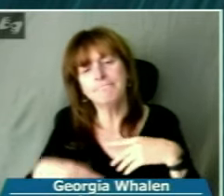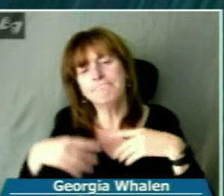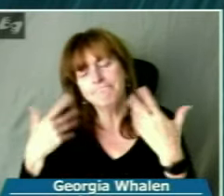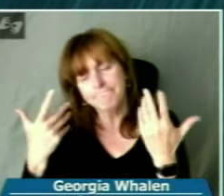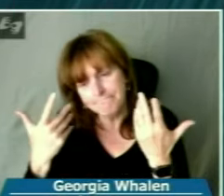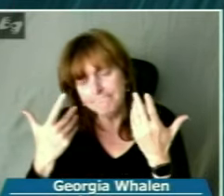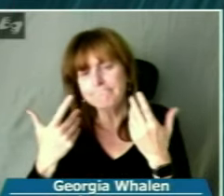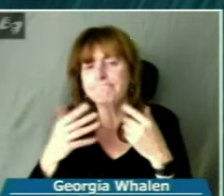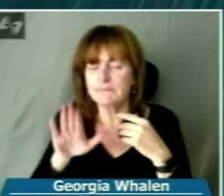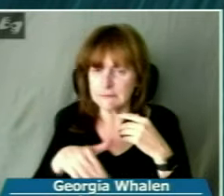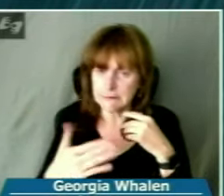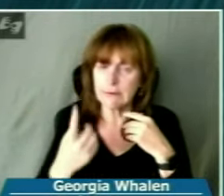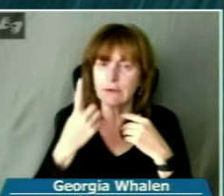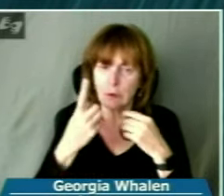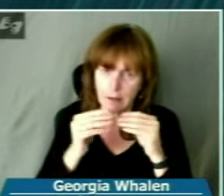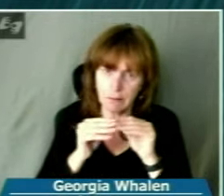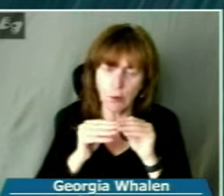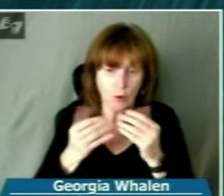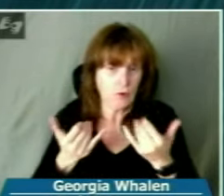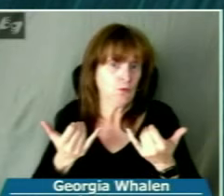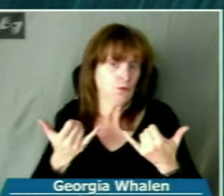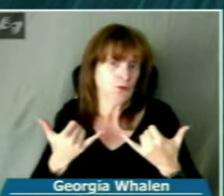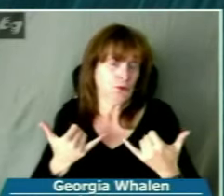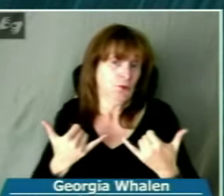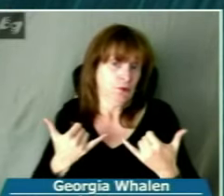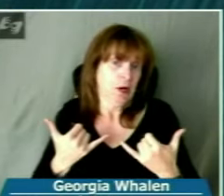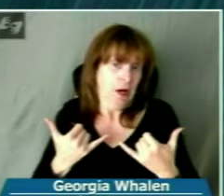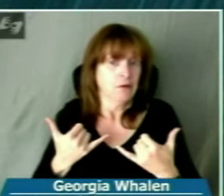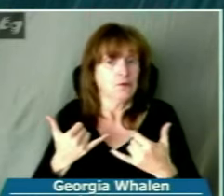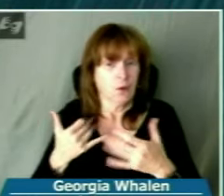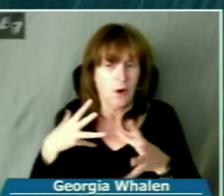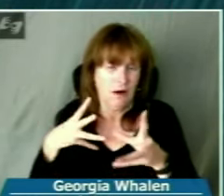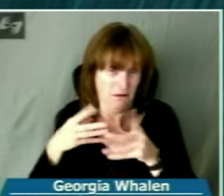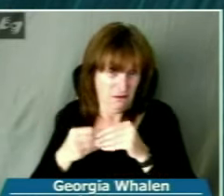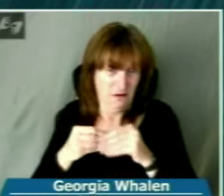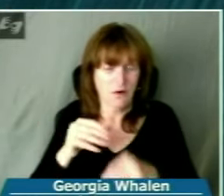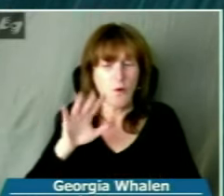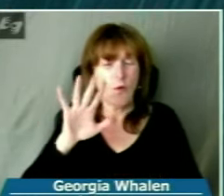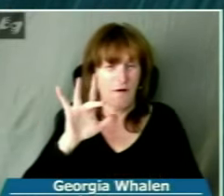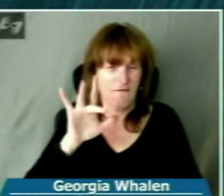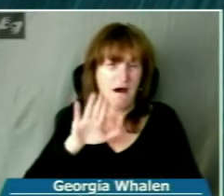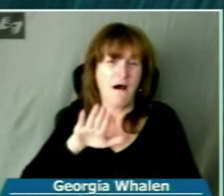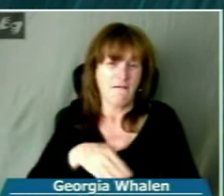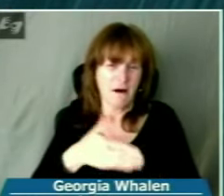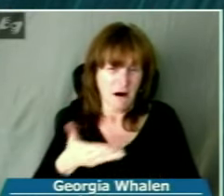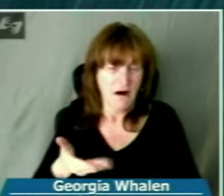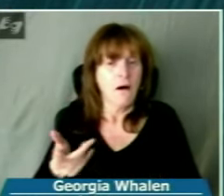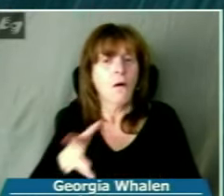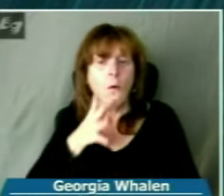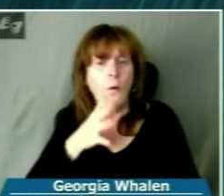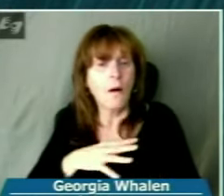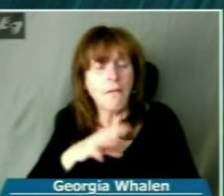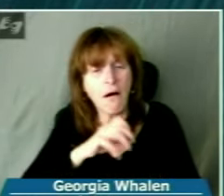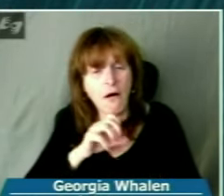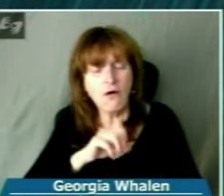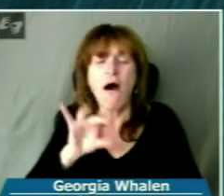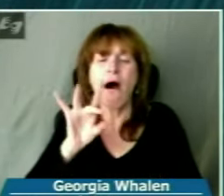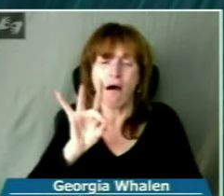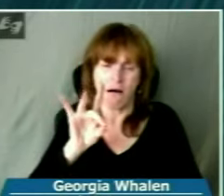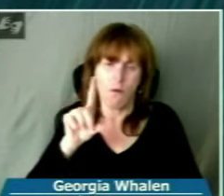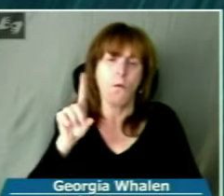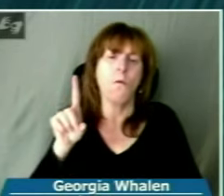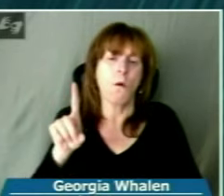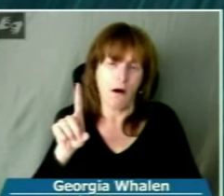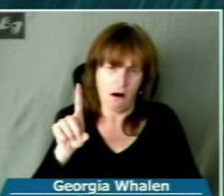new death again today. That's 25 deaths in total. This was an 81-year-old woman from the community who did pass away on